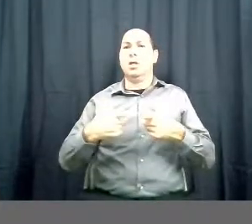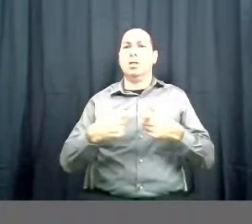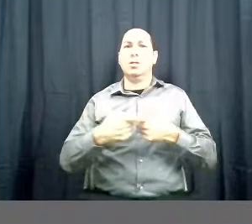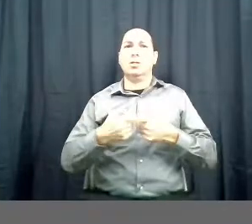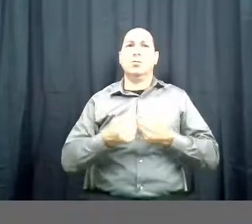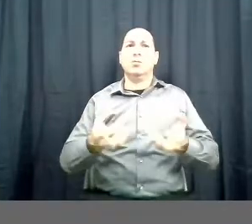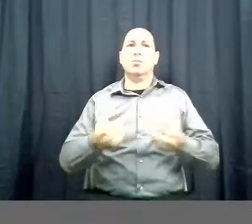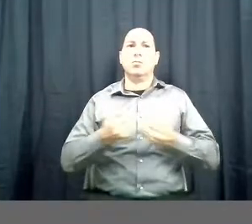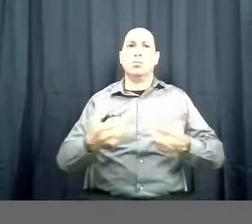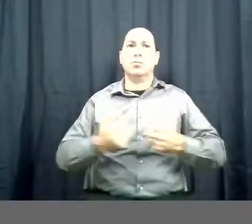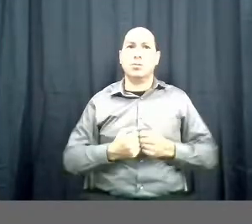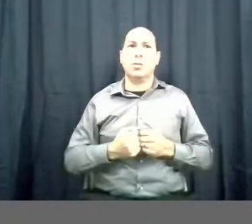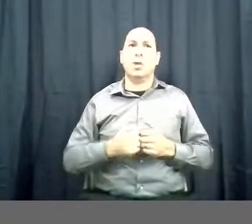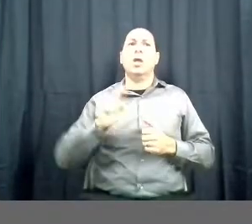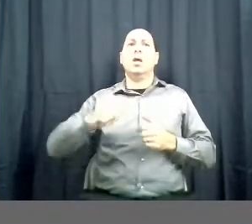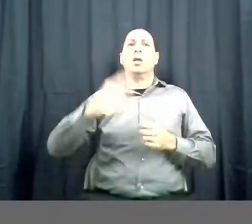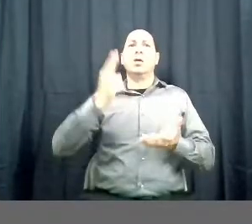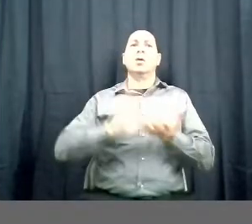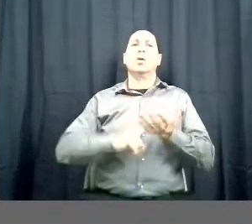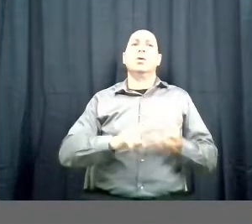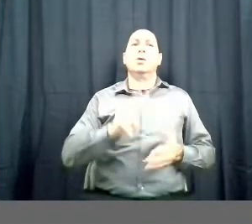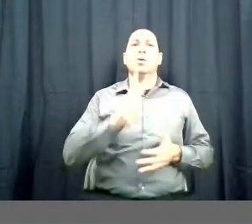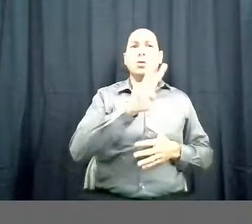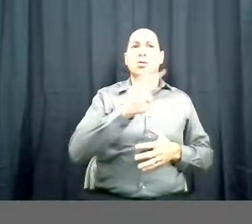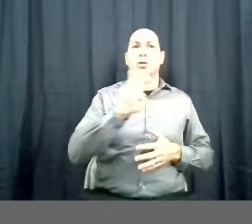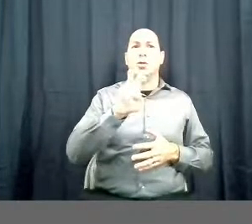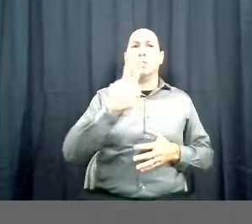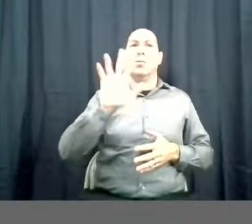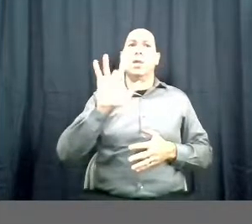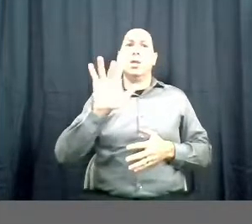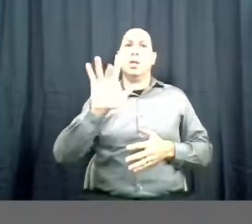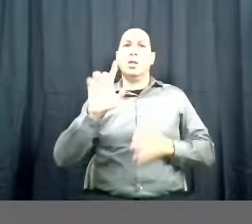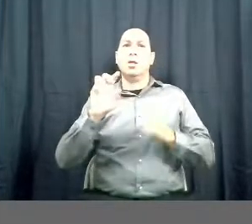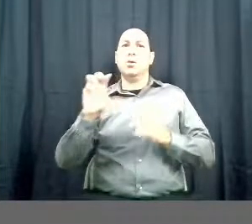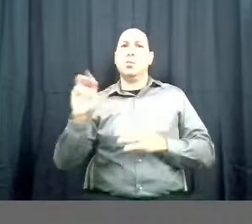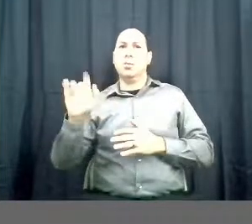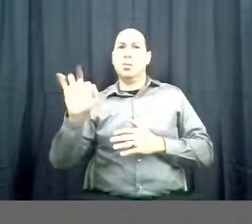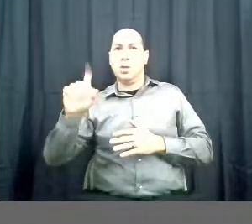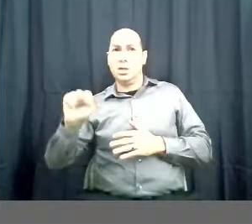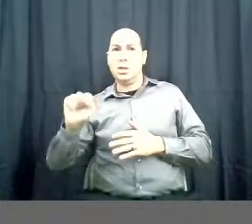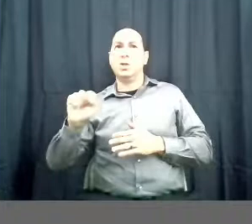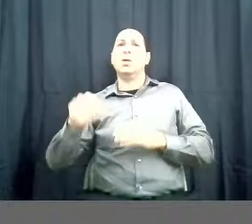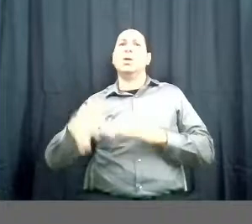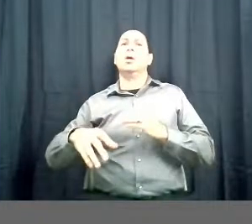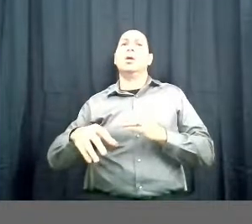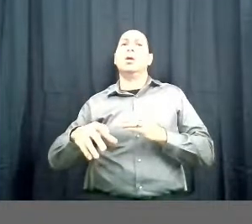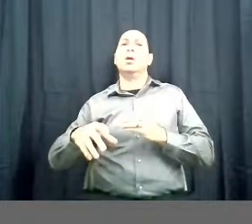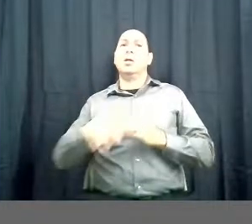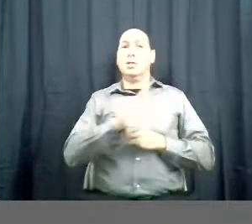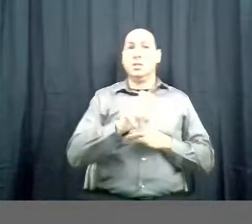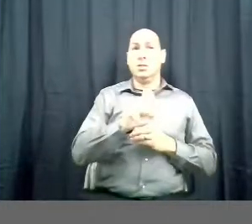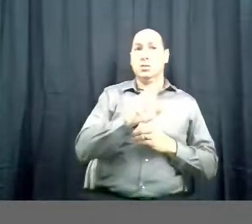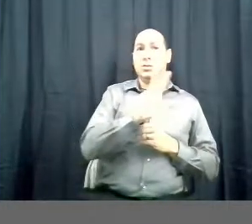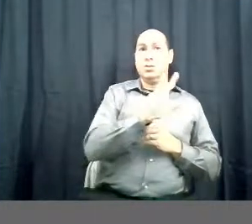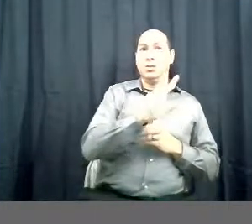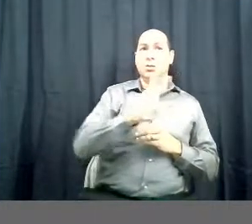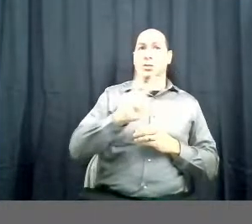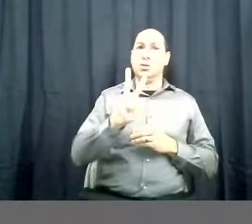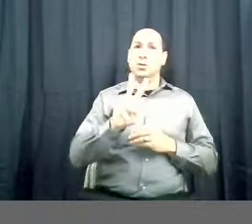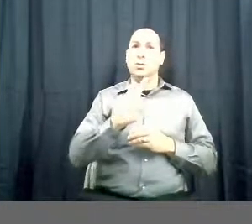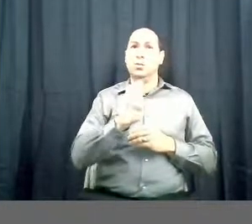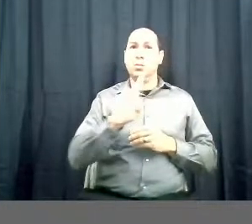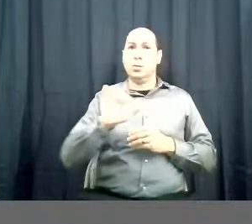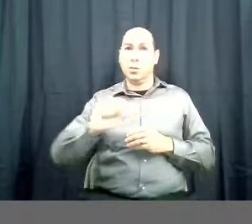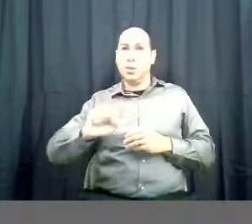approximately $225 million, of which $132 million are projected to be spent during the current fiscal